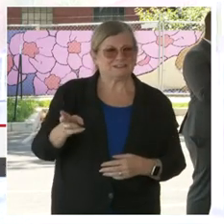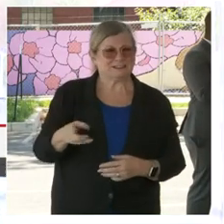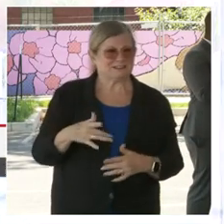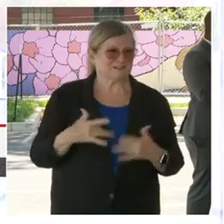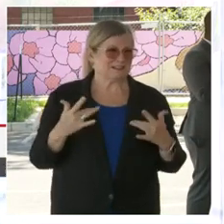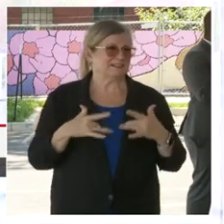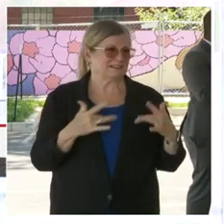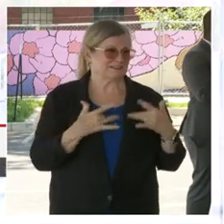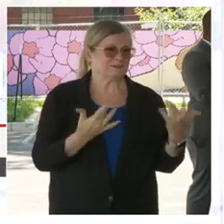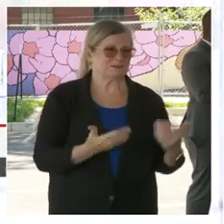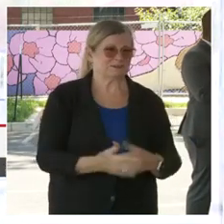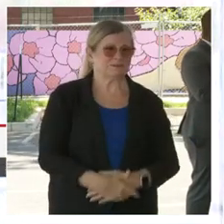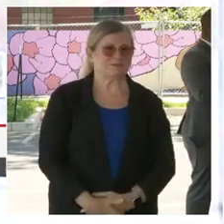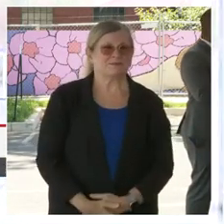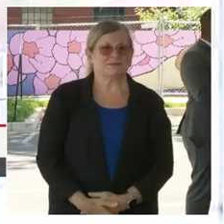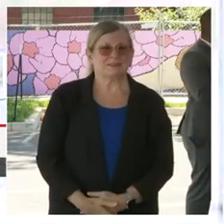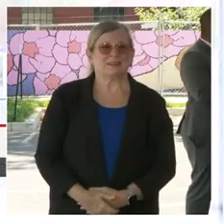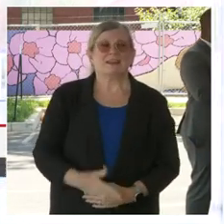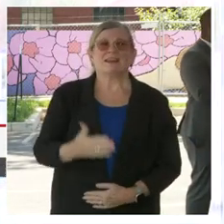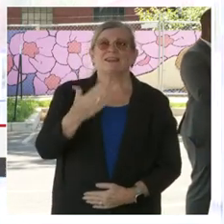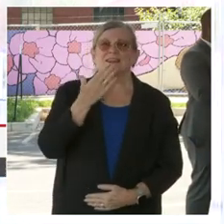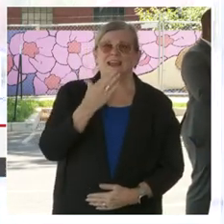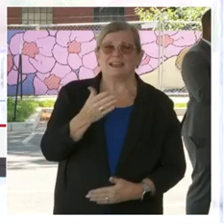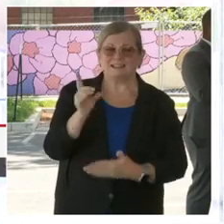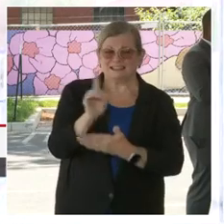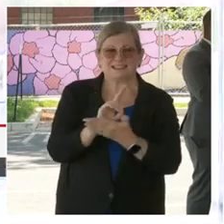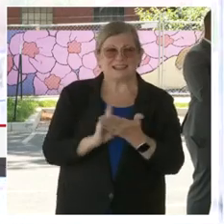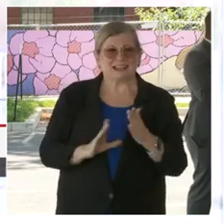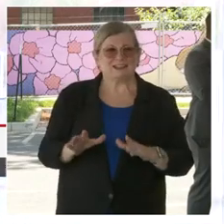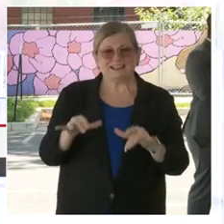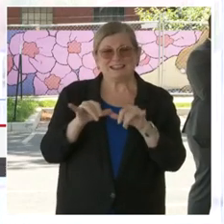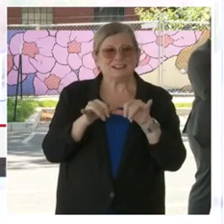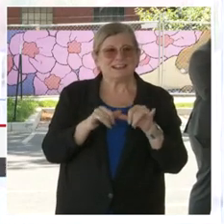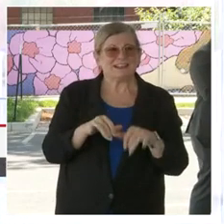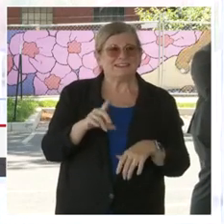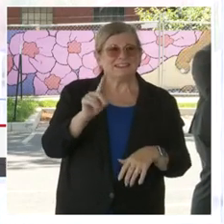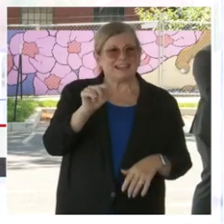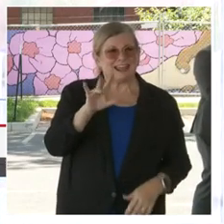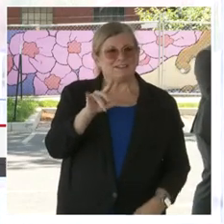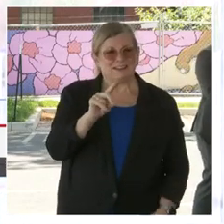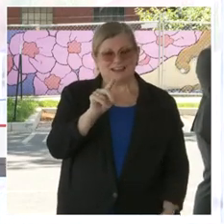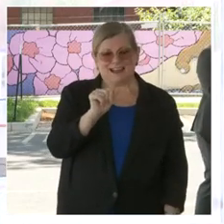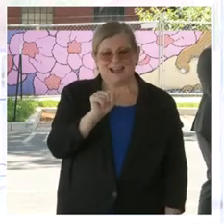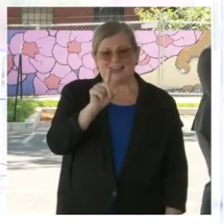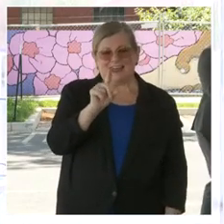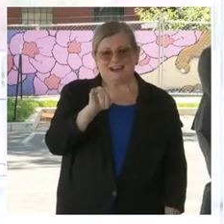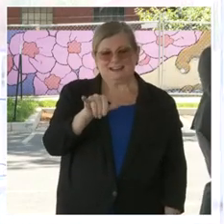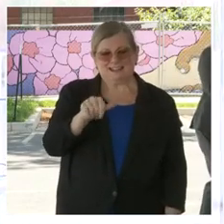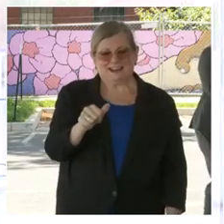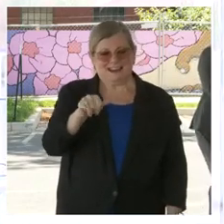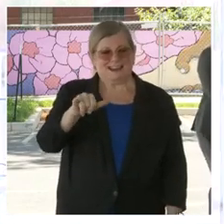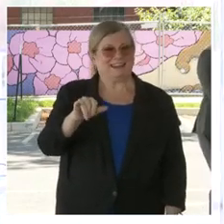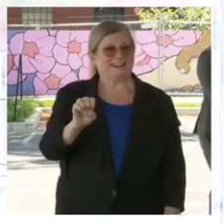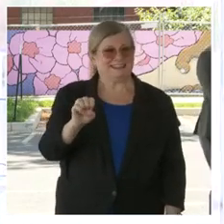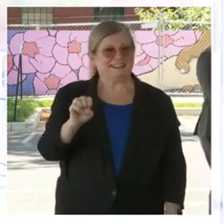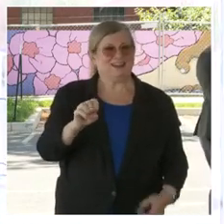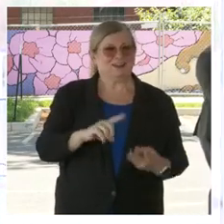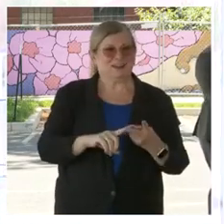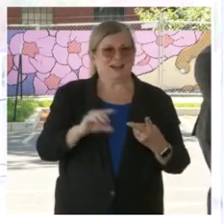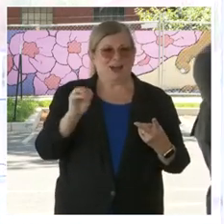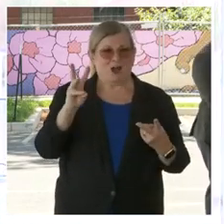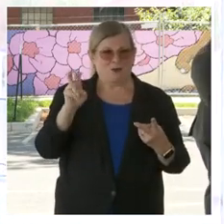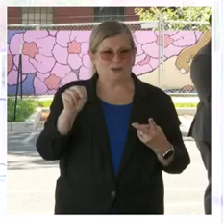I would like to thank designer and architect David Ajay, Latrina Owens,